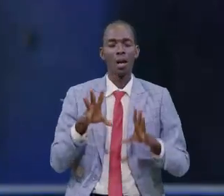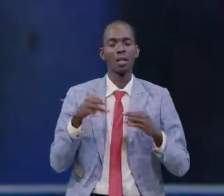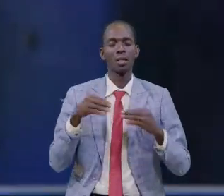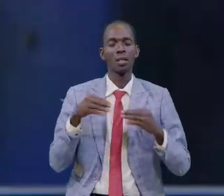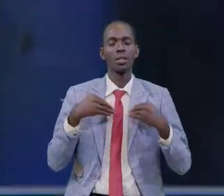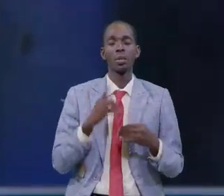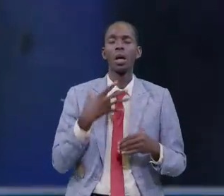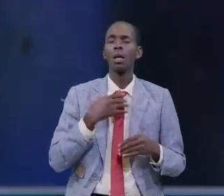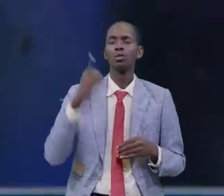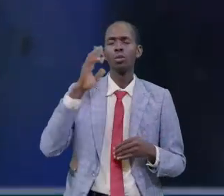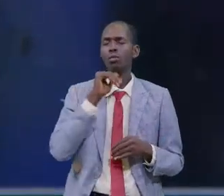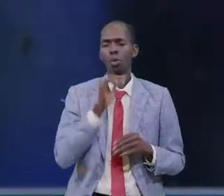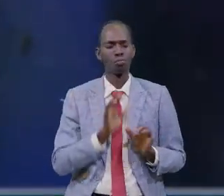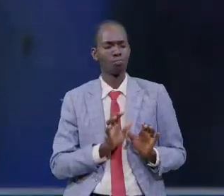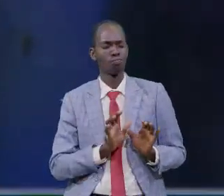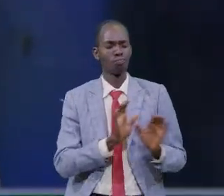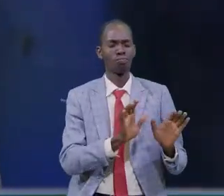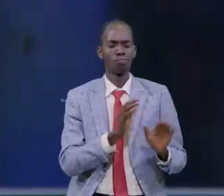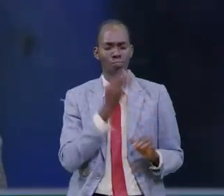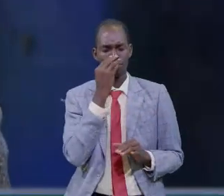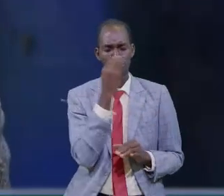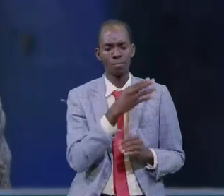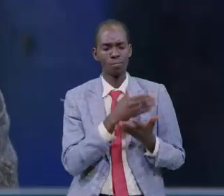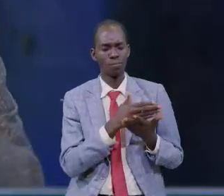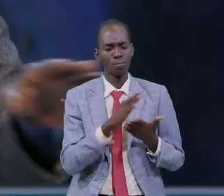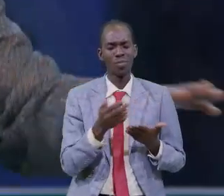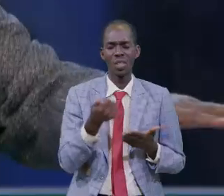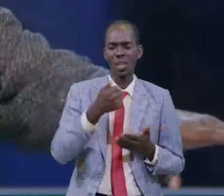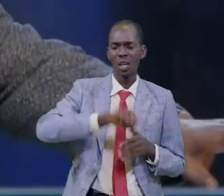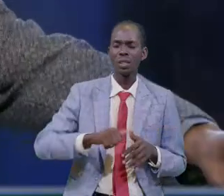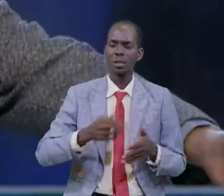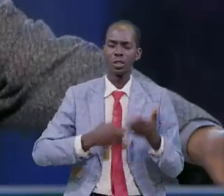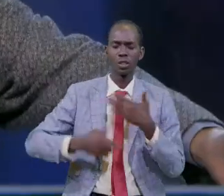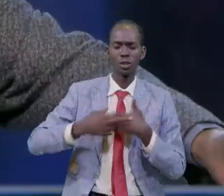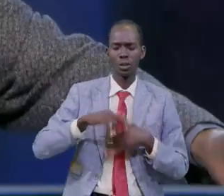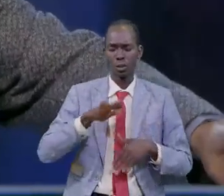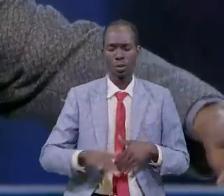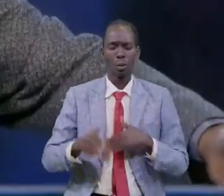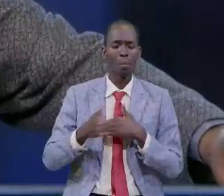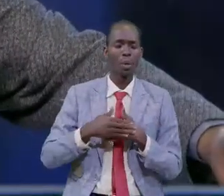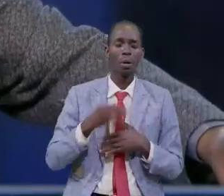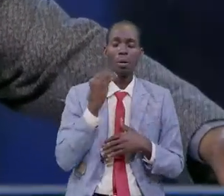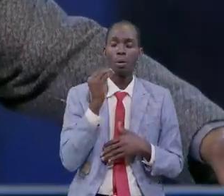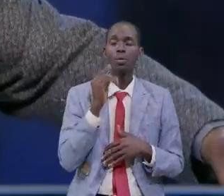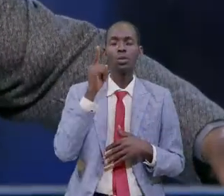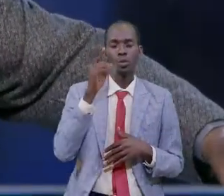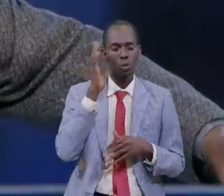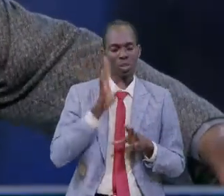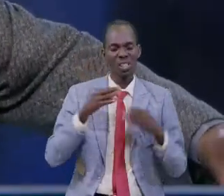son, prodigal daughter away. You receive everyone, redeem them, save them